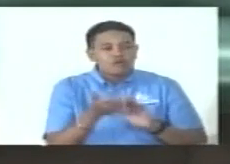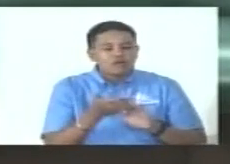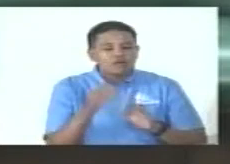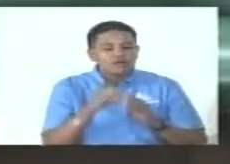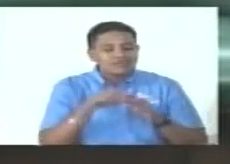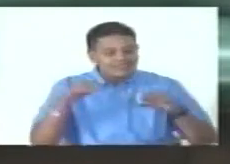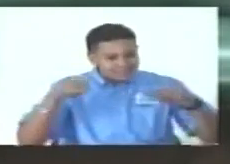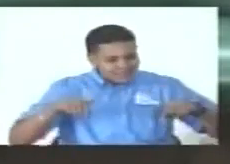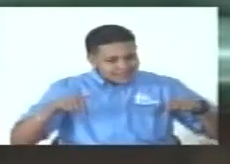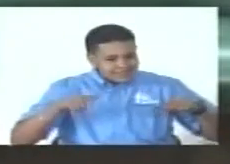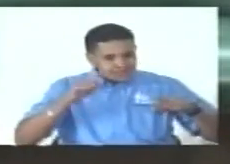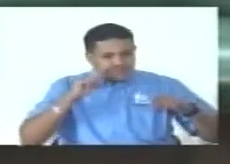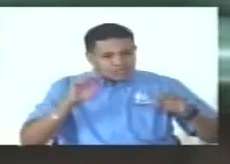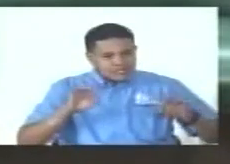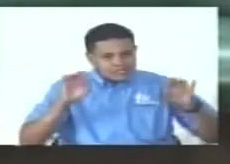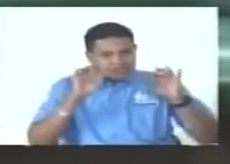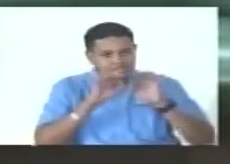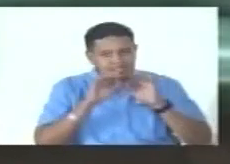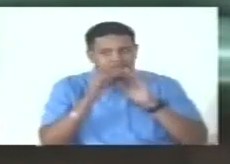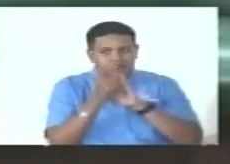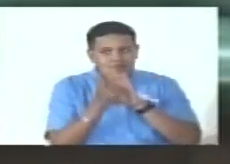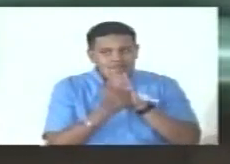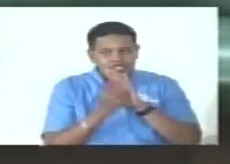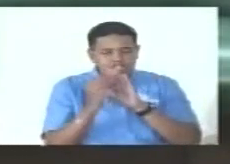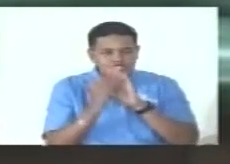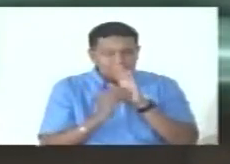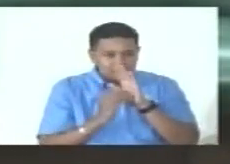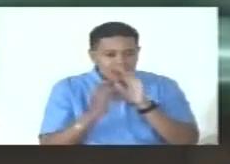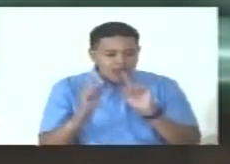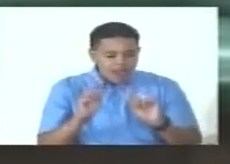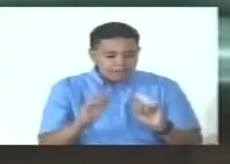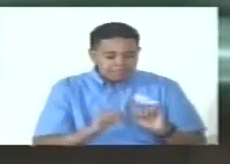this significant piece of legislation.